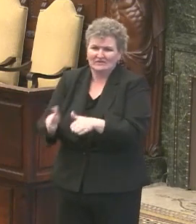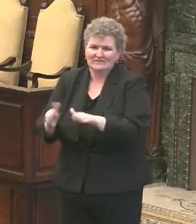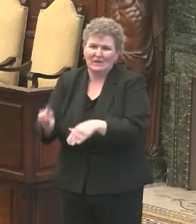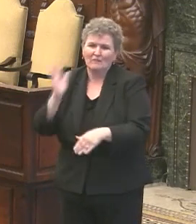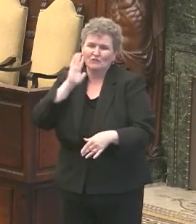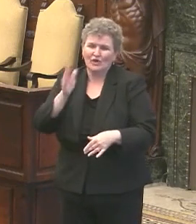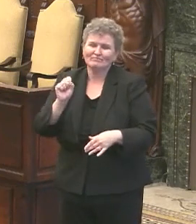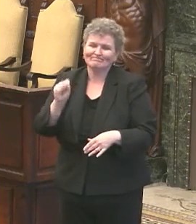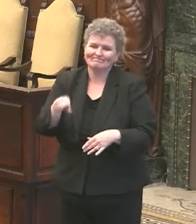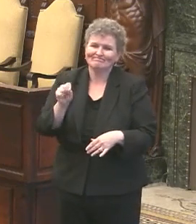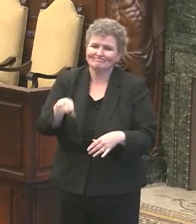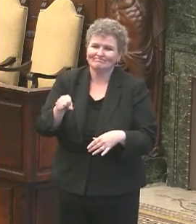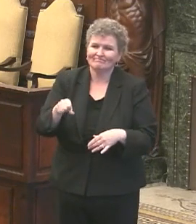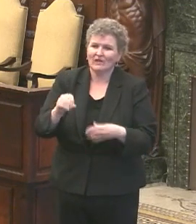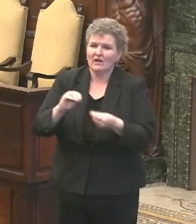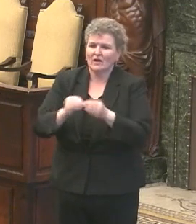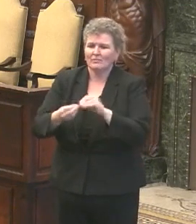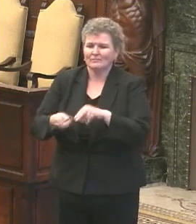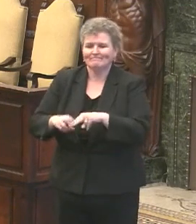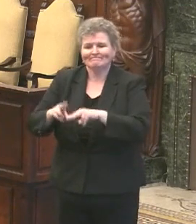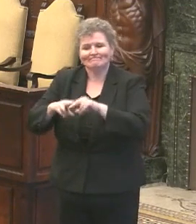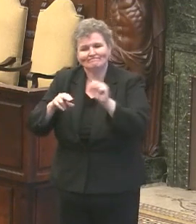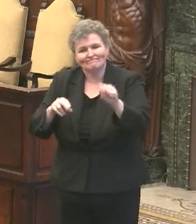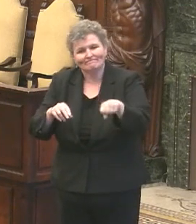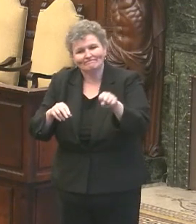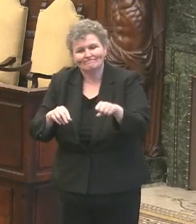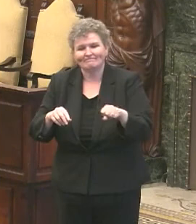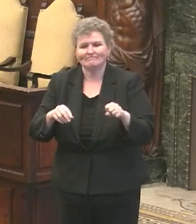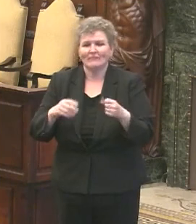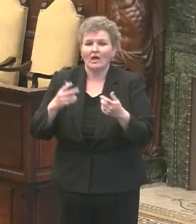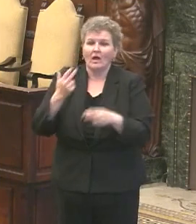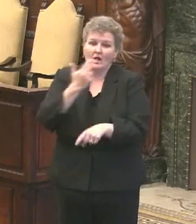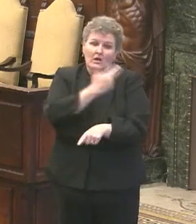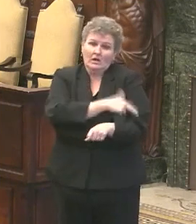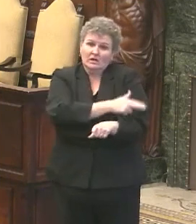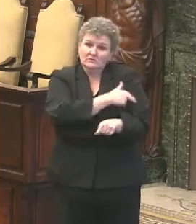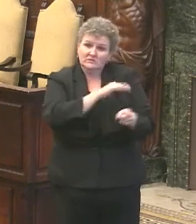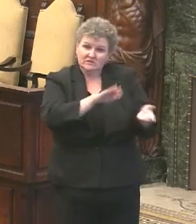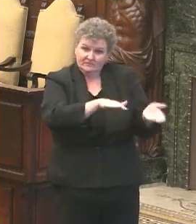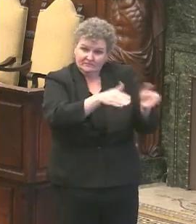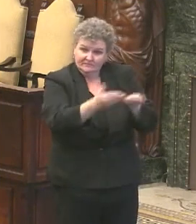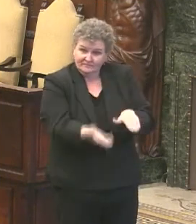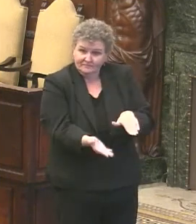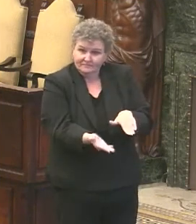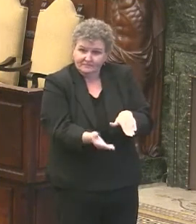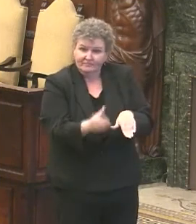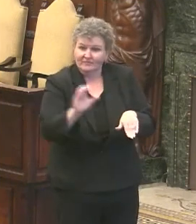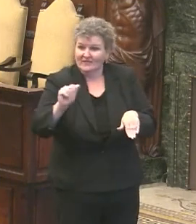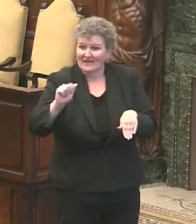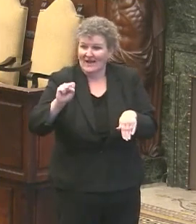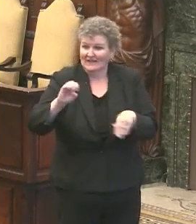pay closer attention now to hospitalizations and deaths and not just cases when making our policy decisions.